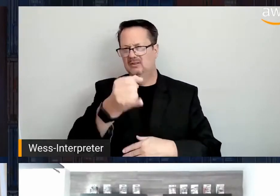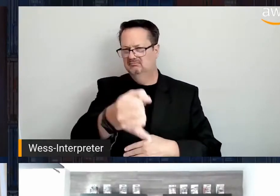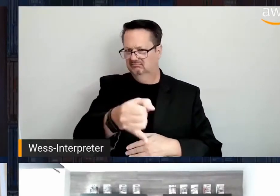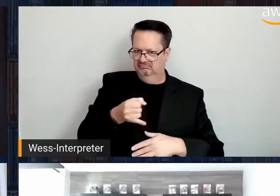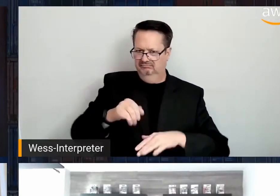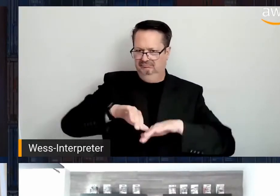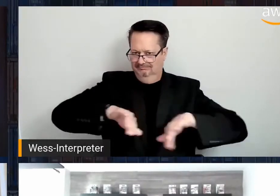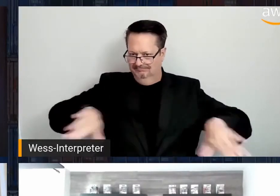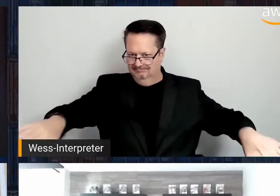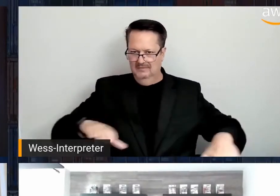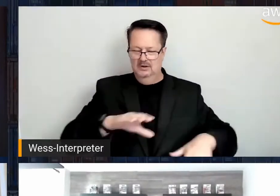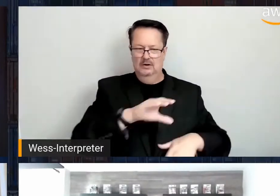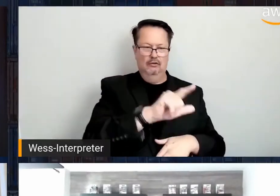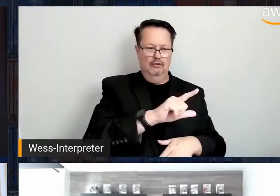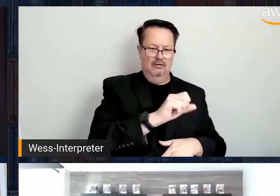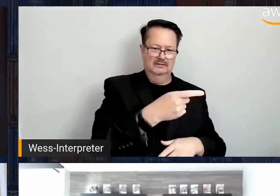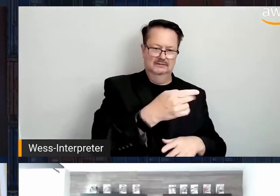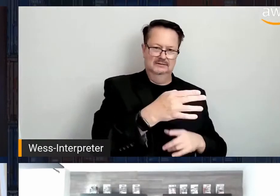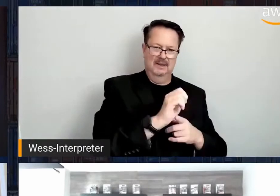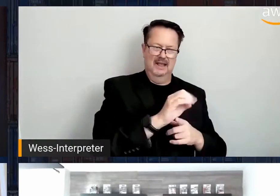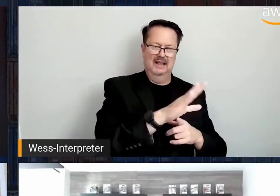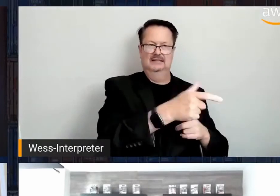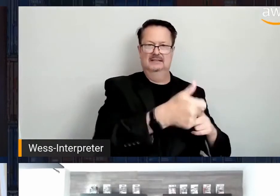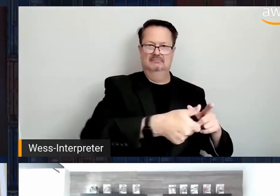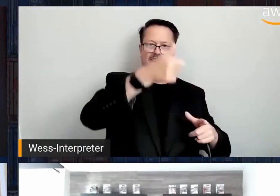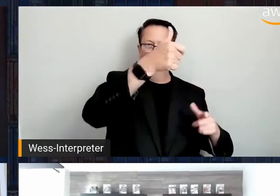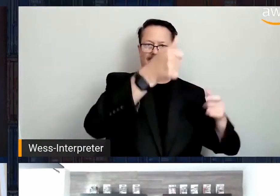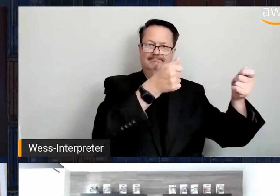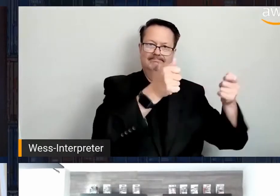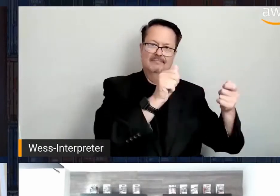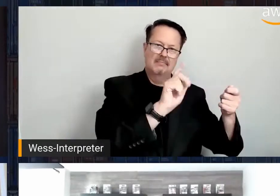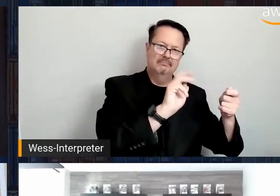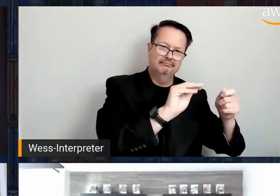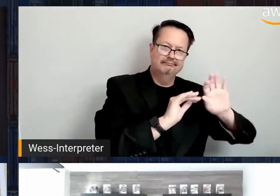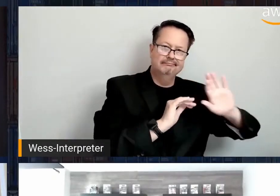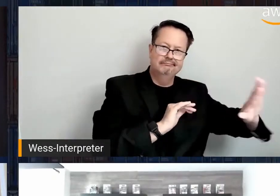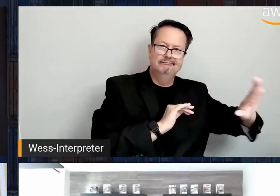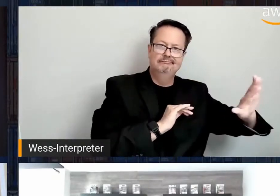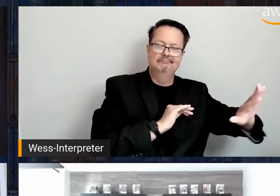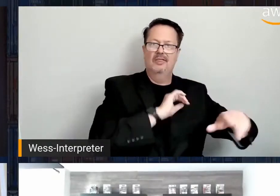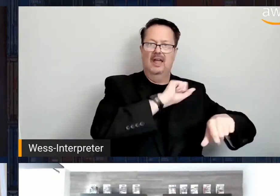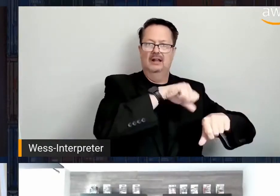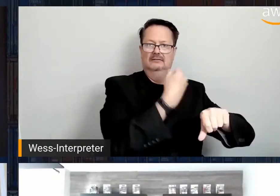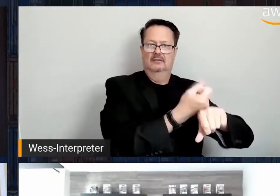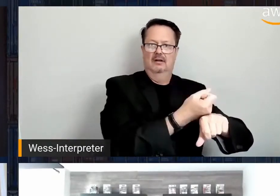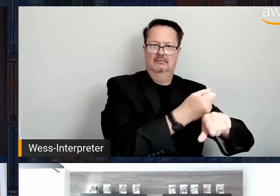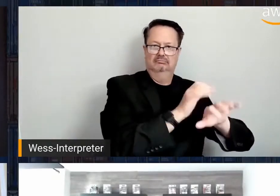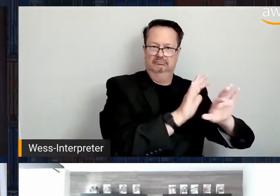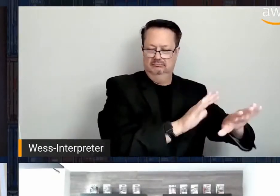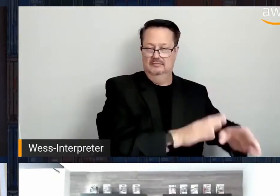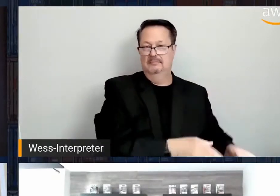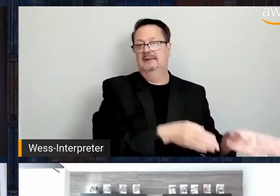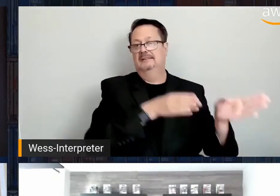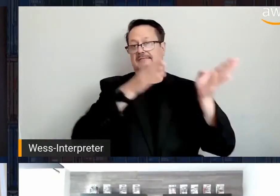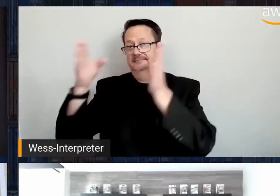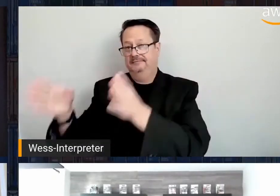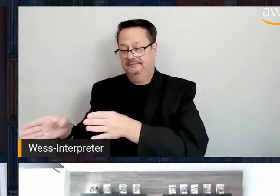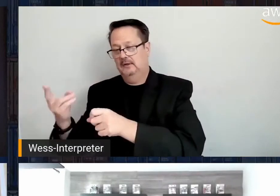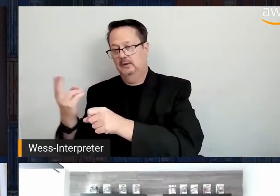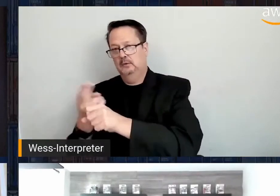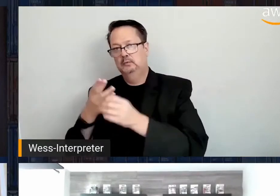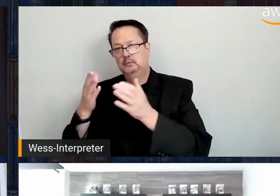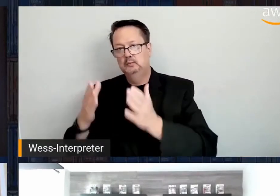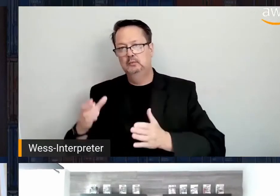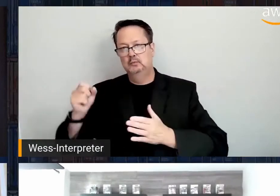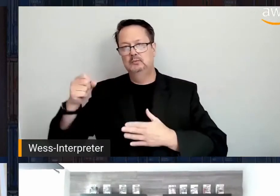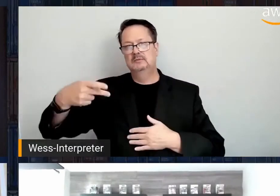kernel space is management and that is very much locked down, but also separating out that user space into